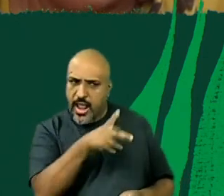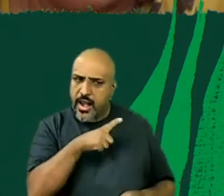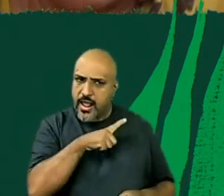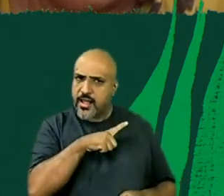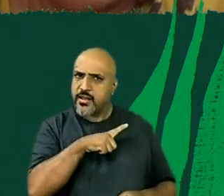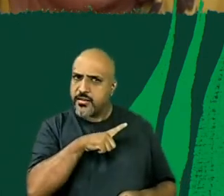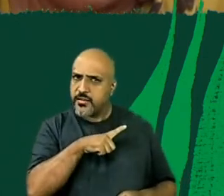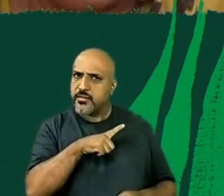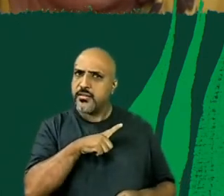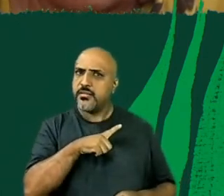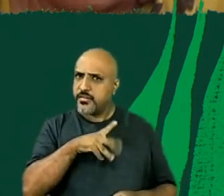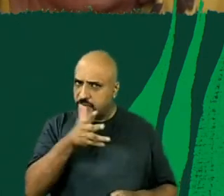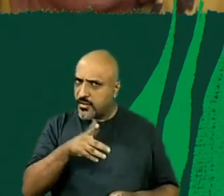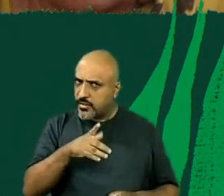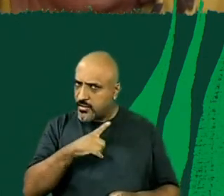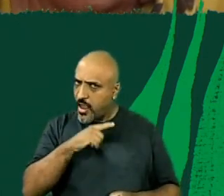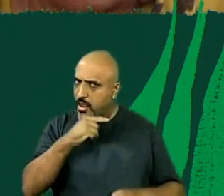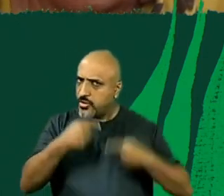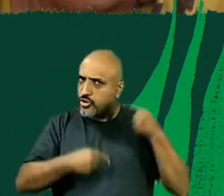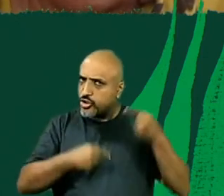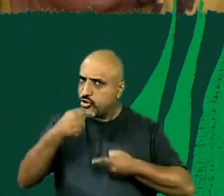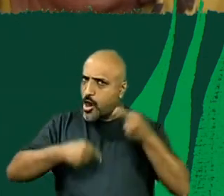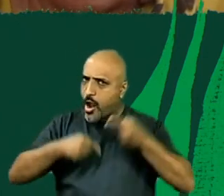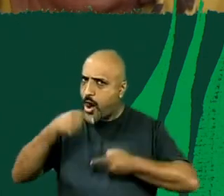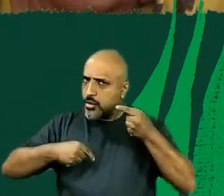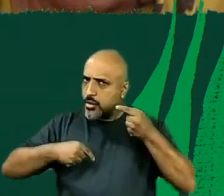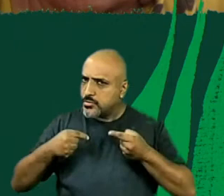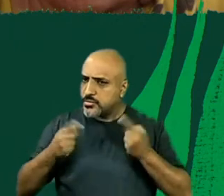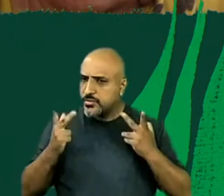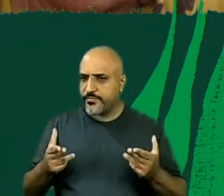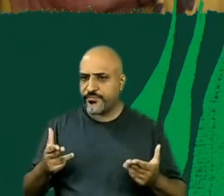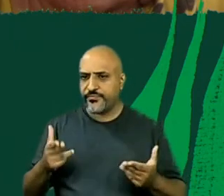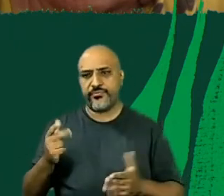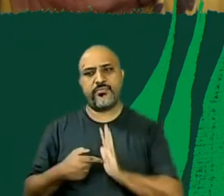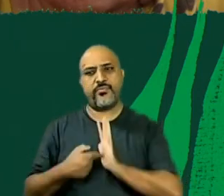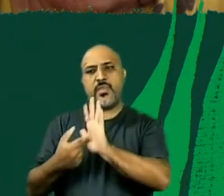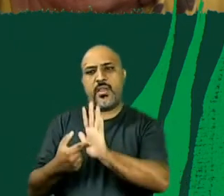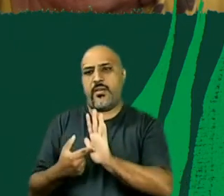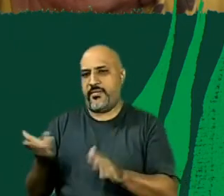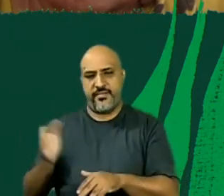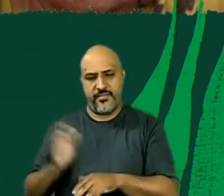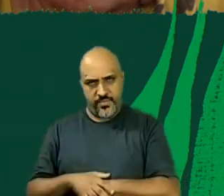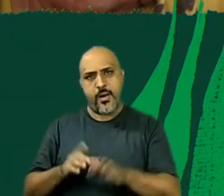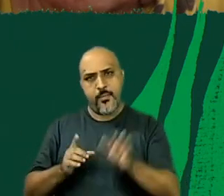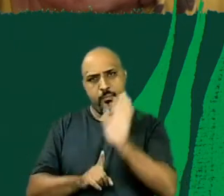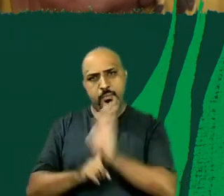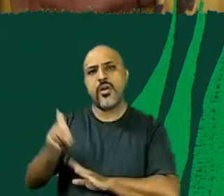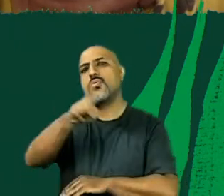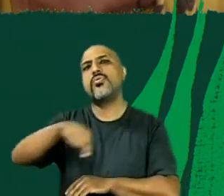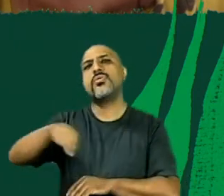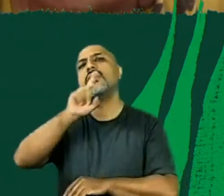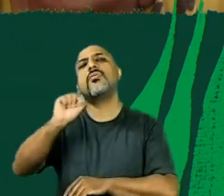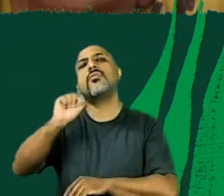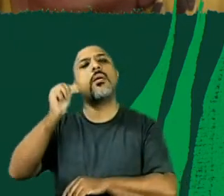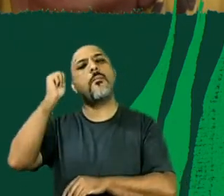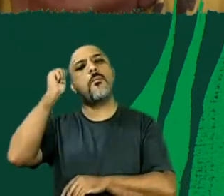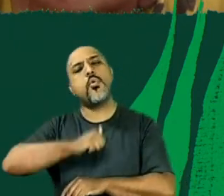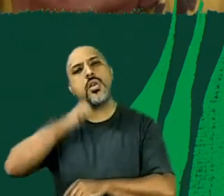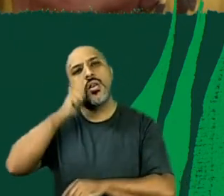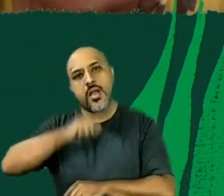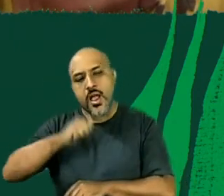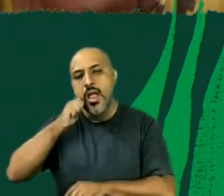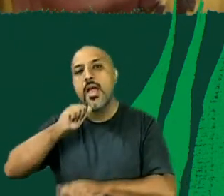they have the same discourse. Because what my question is the following. What leads